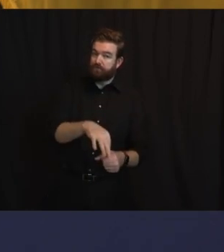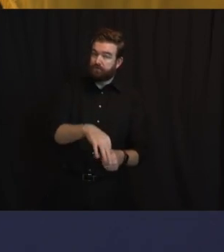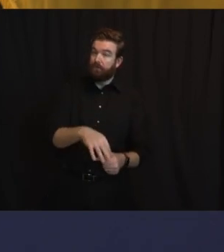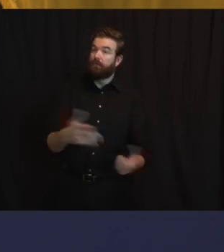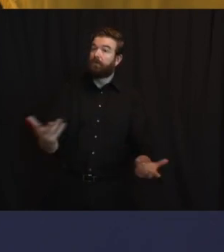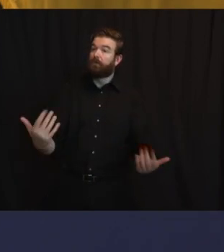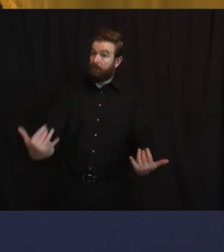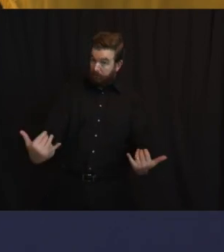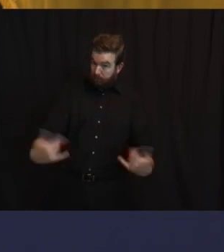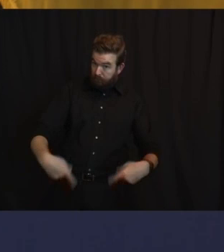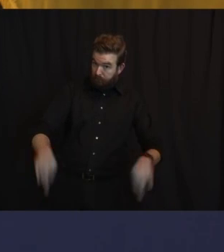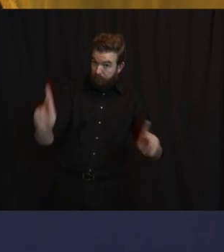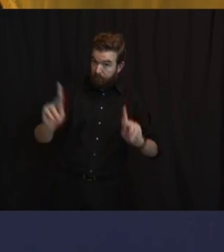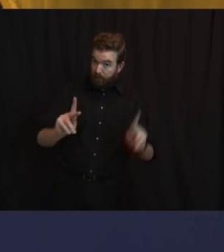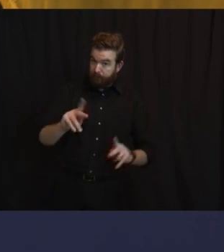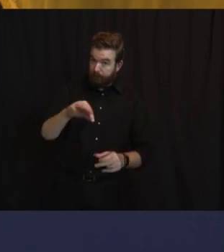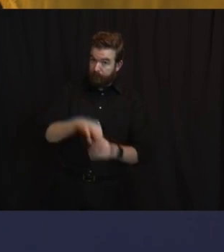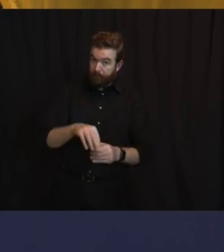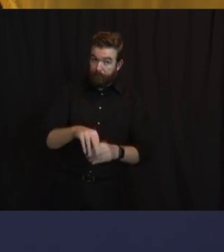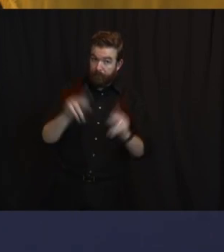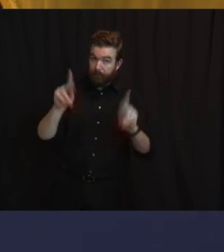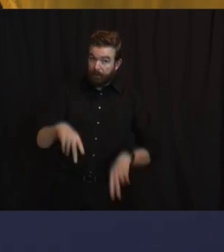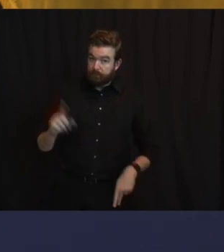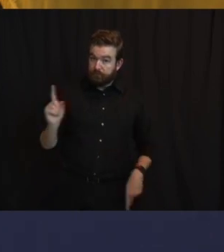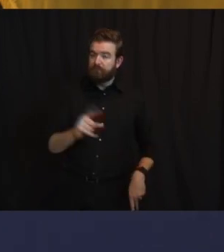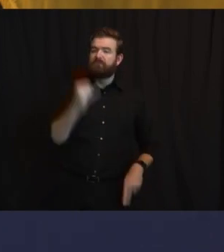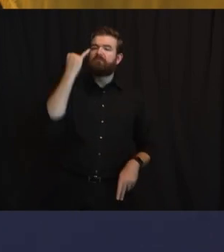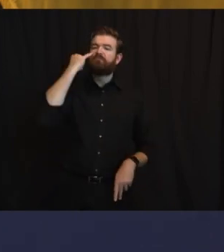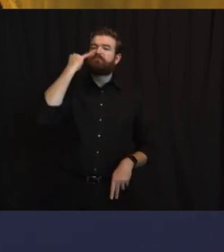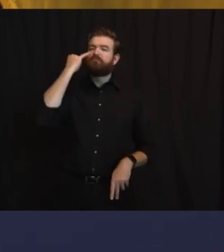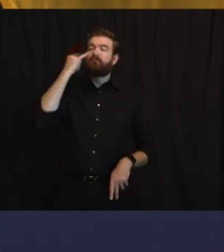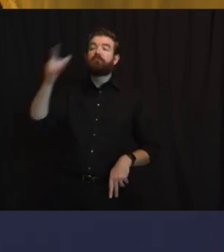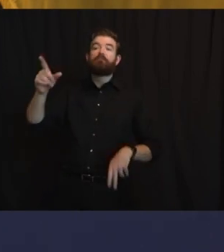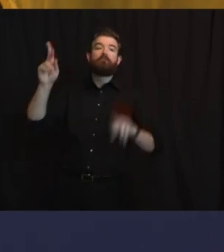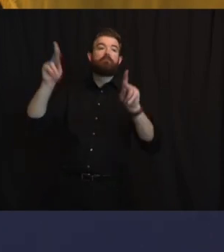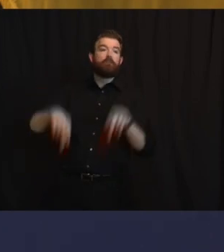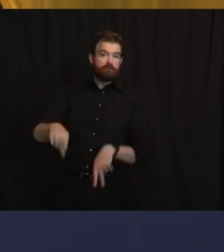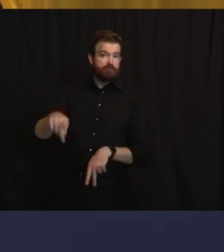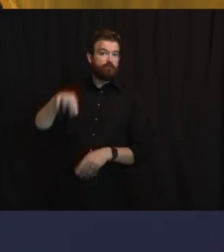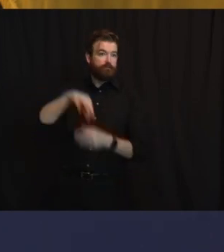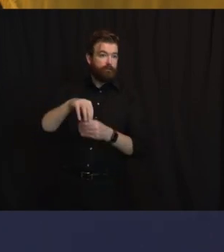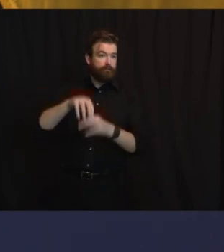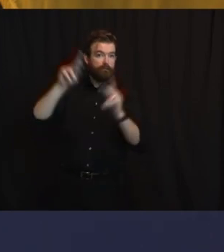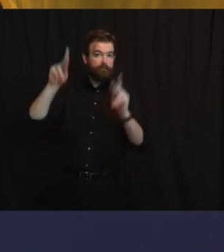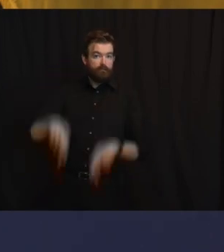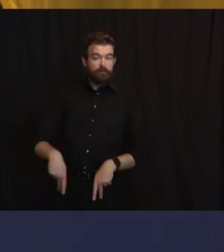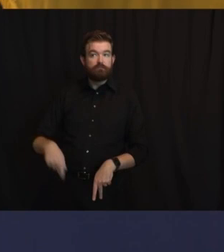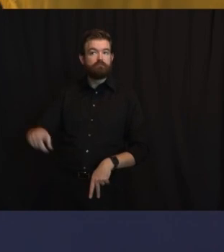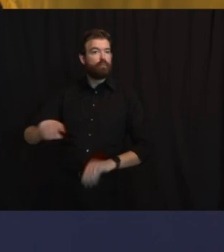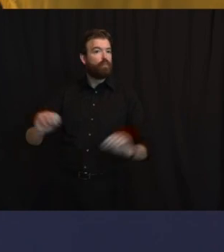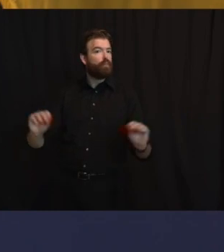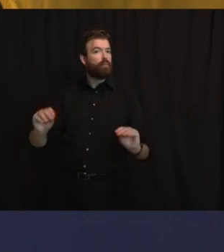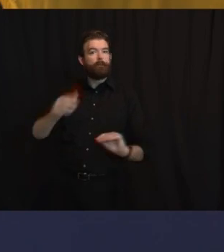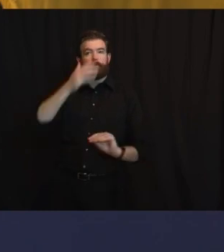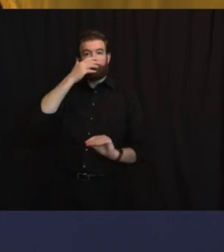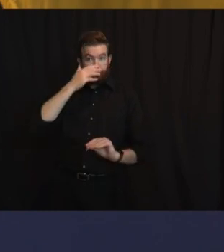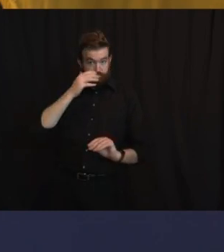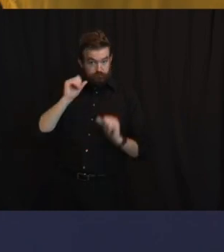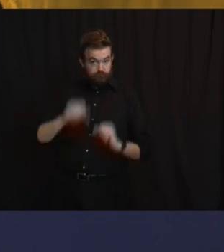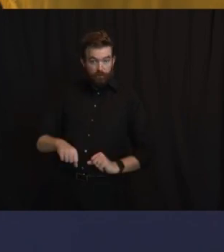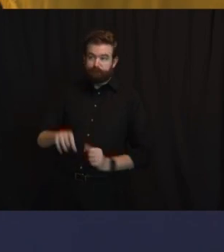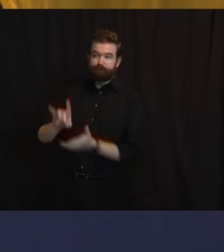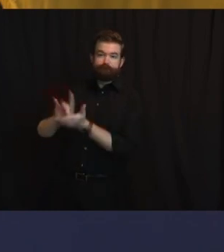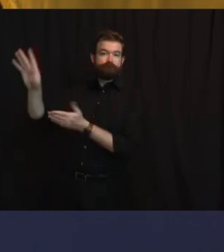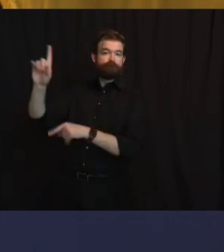wear a mask, will they be prohibited from entering a polling place? And then separately, the Reproductive Freedom